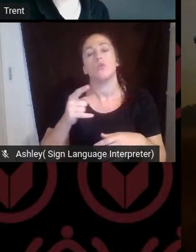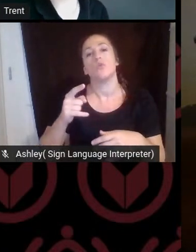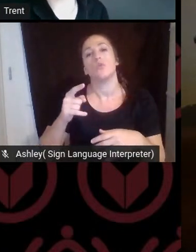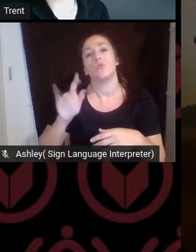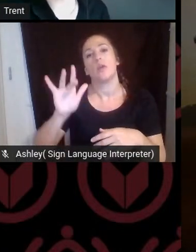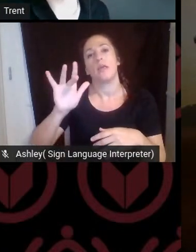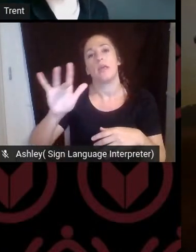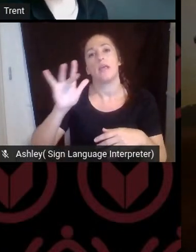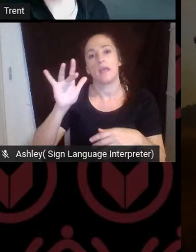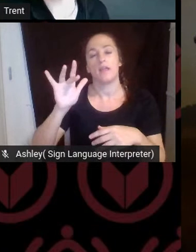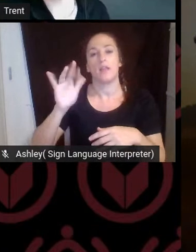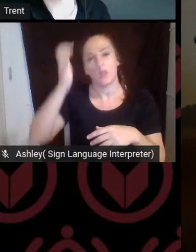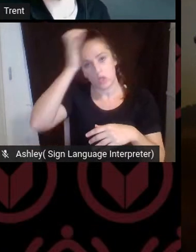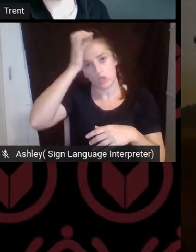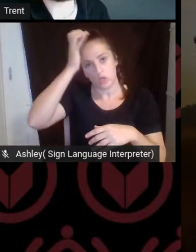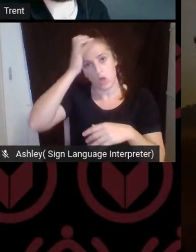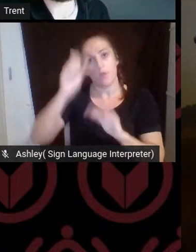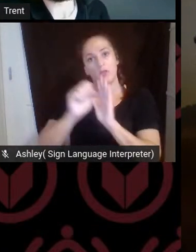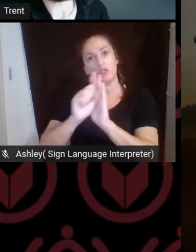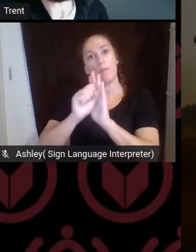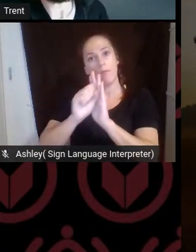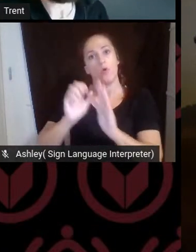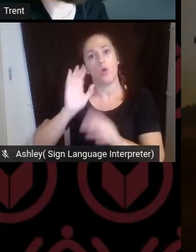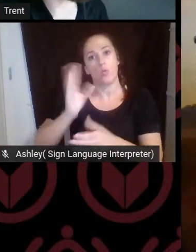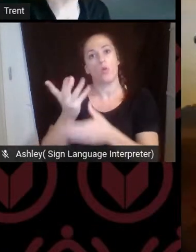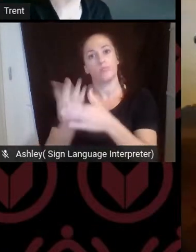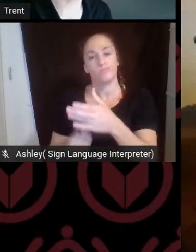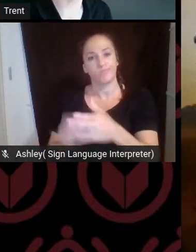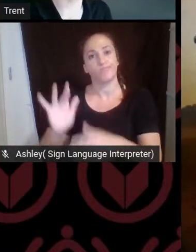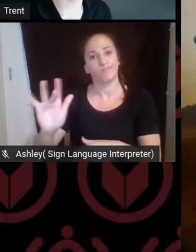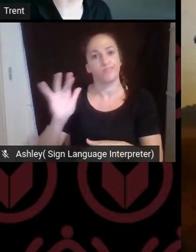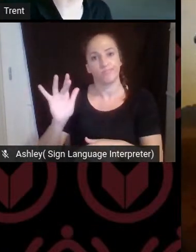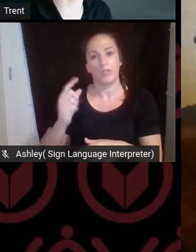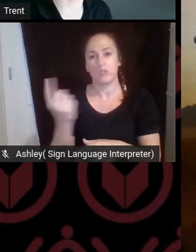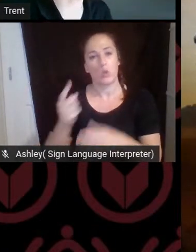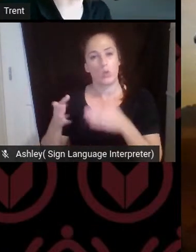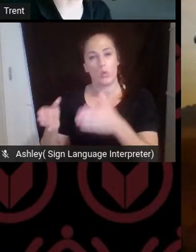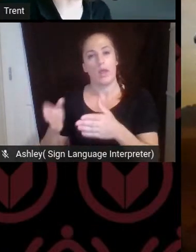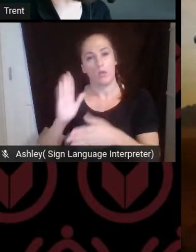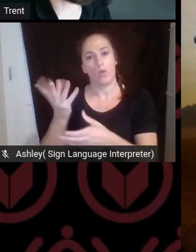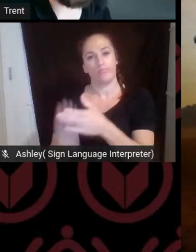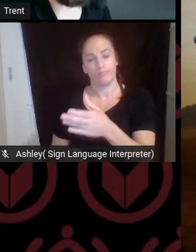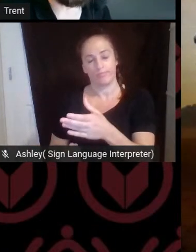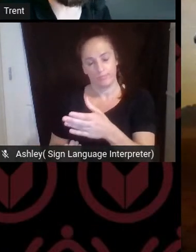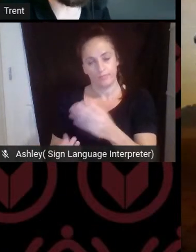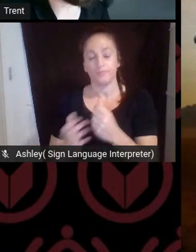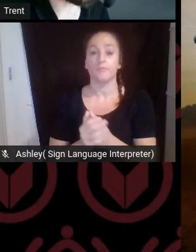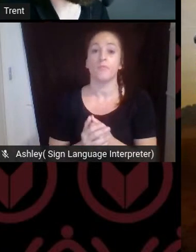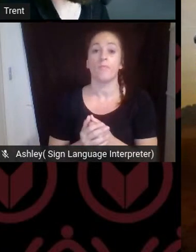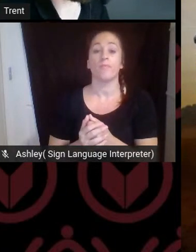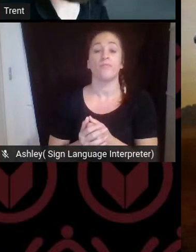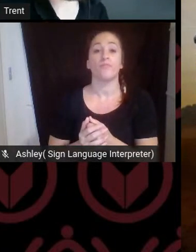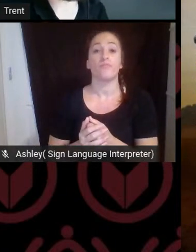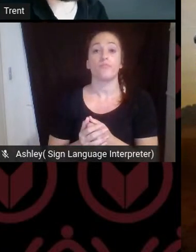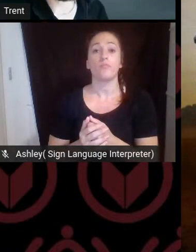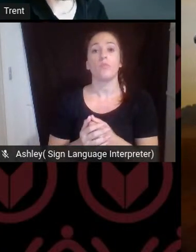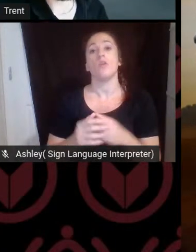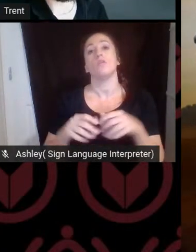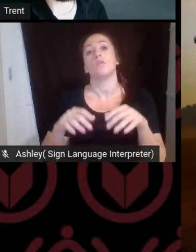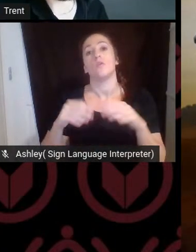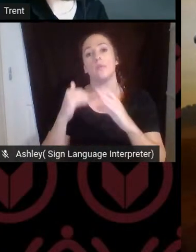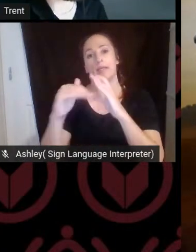send it, and then it'll disappear from your drafts. All right, so that is the basics of sending and writing an email,